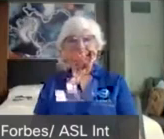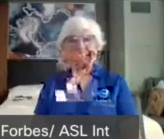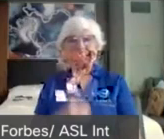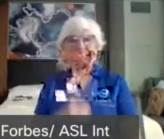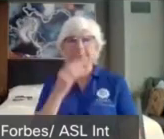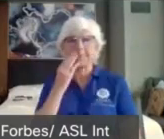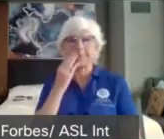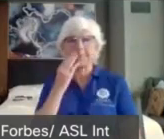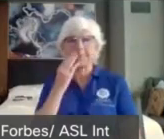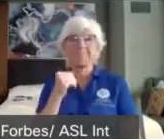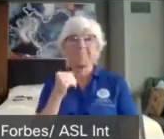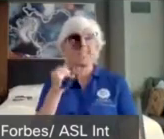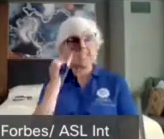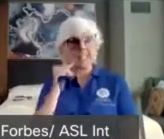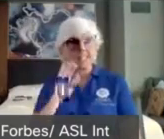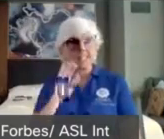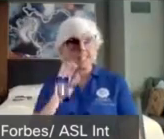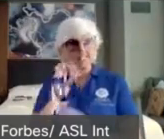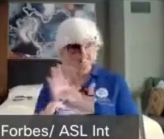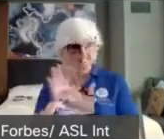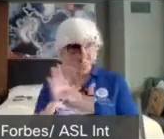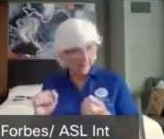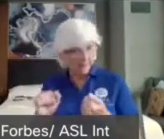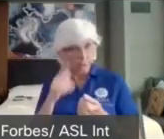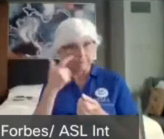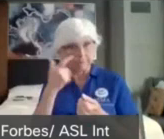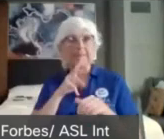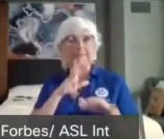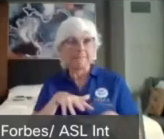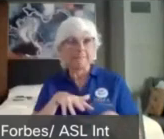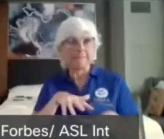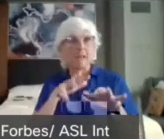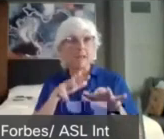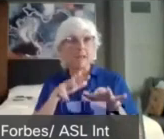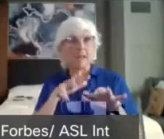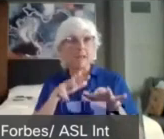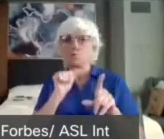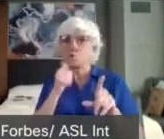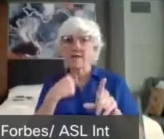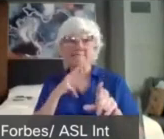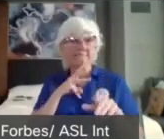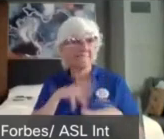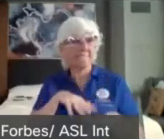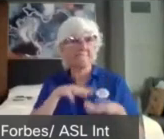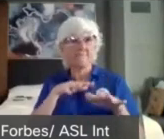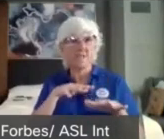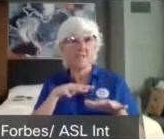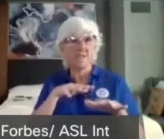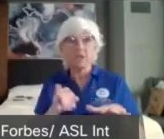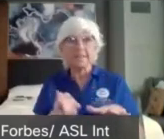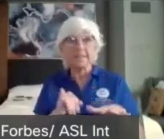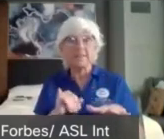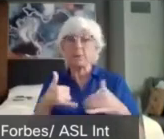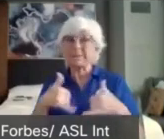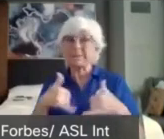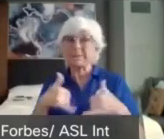If your damage was due to the flood and you don't have flood insurance, do I still need to file a